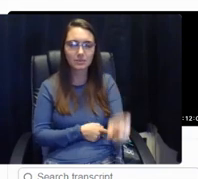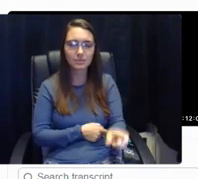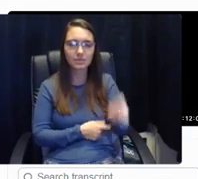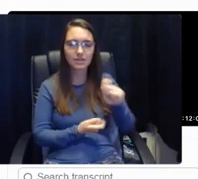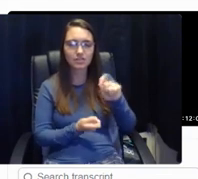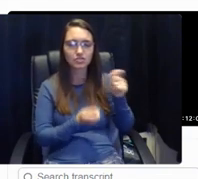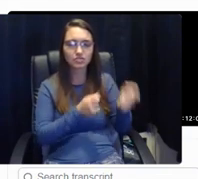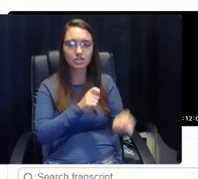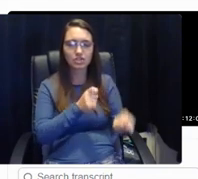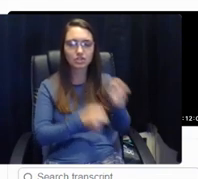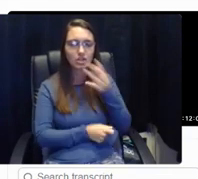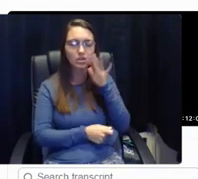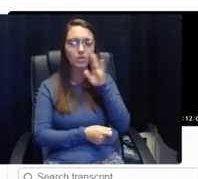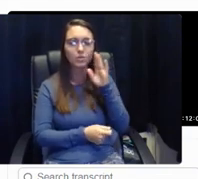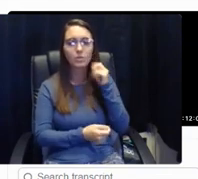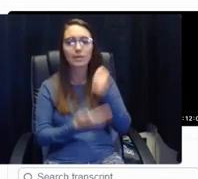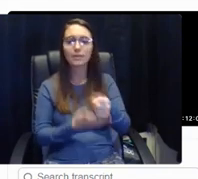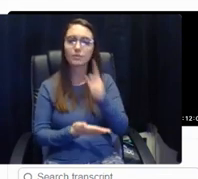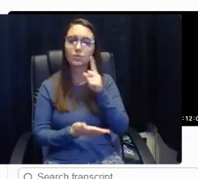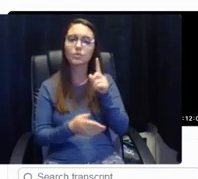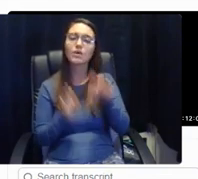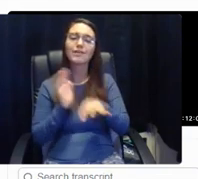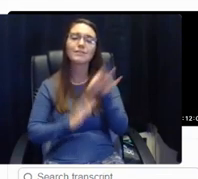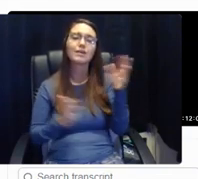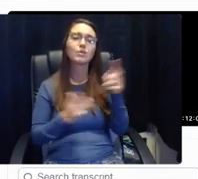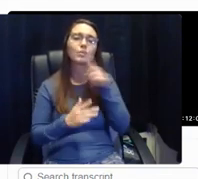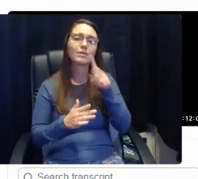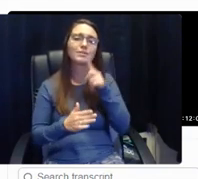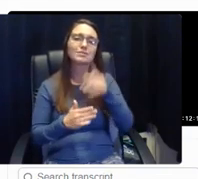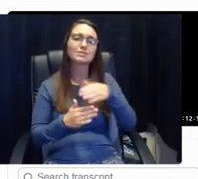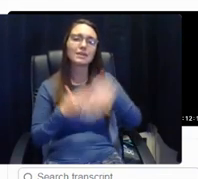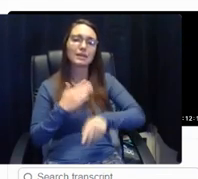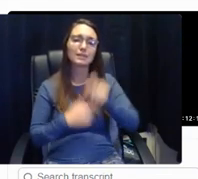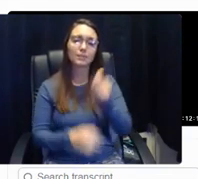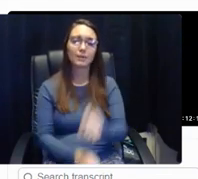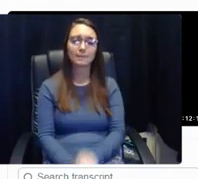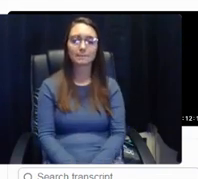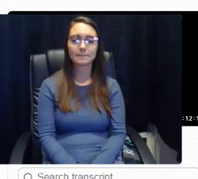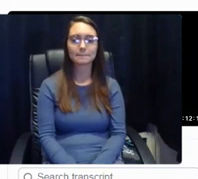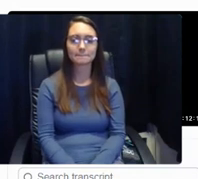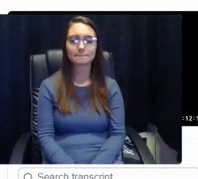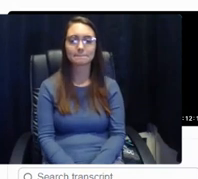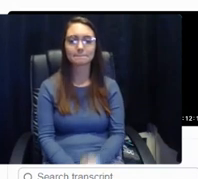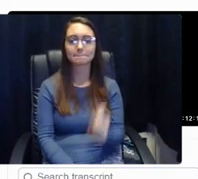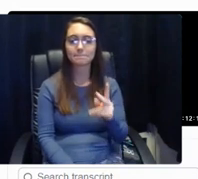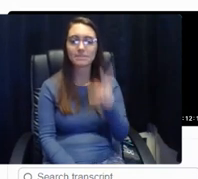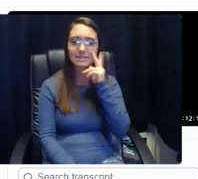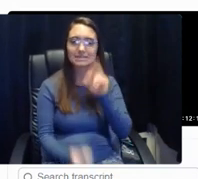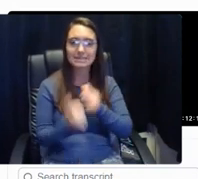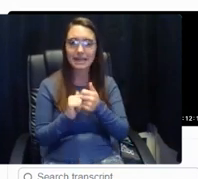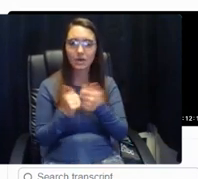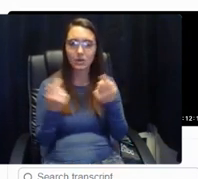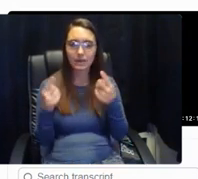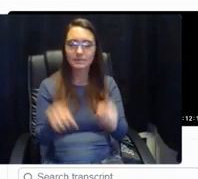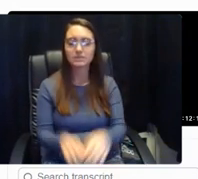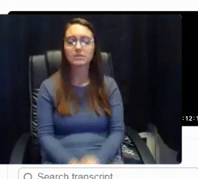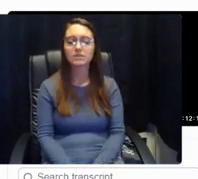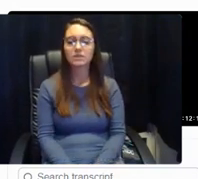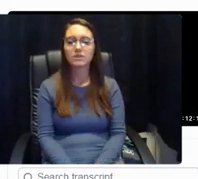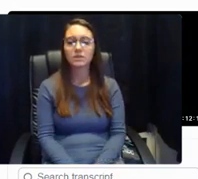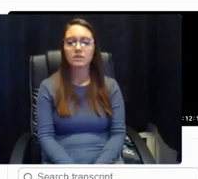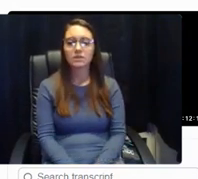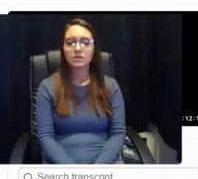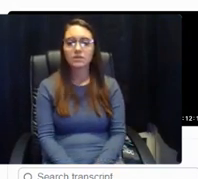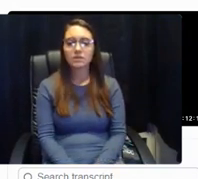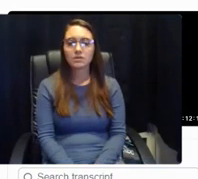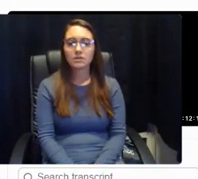become useful for you to find out what will be the endpoint supposed to be. Okay, let's see how it works. Huh? Okay, so you see, like